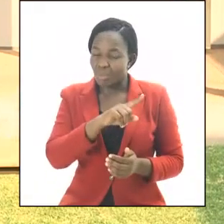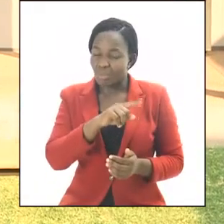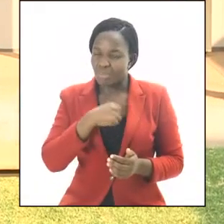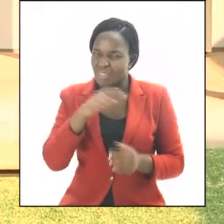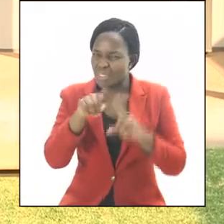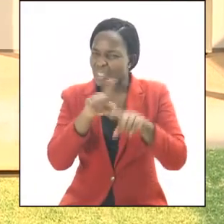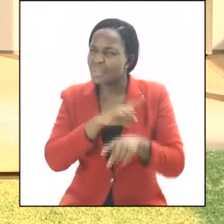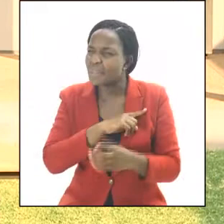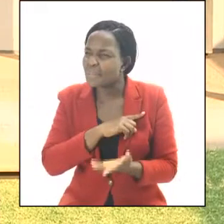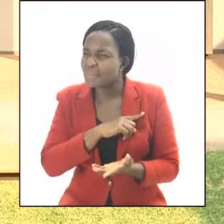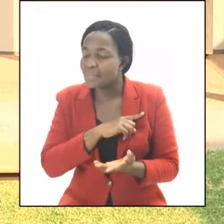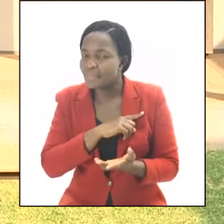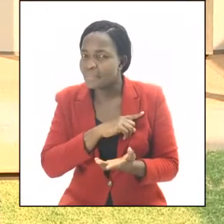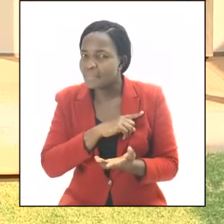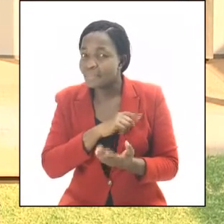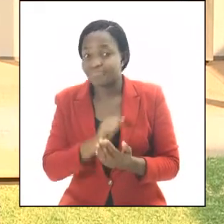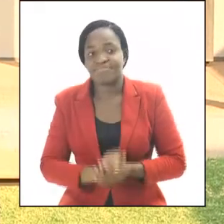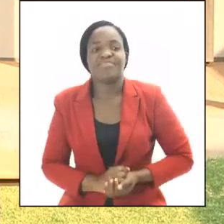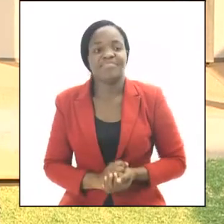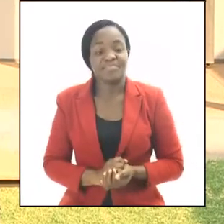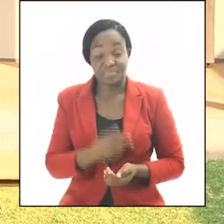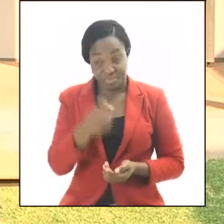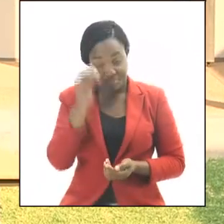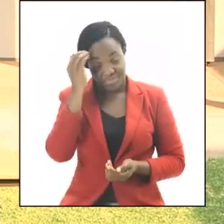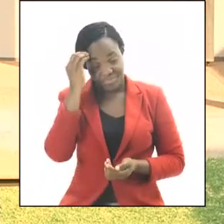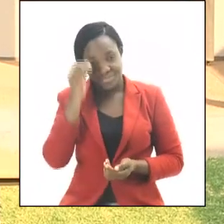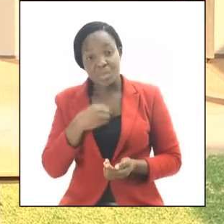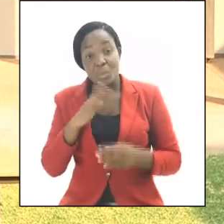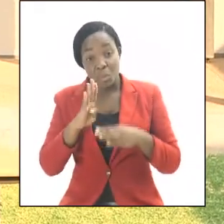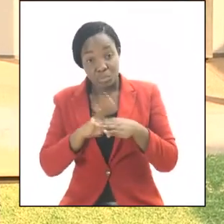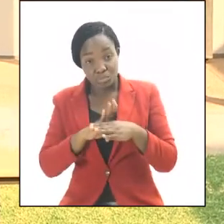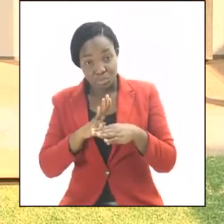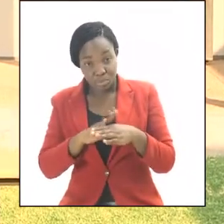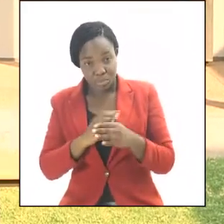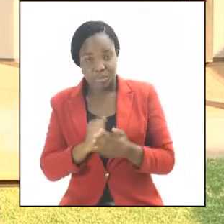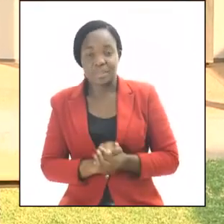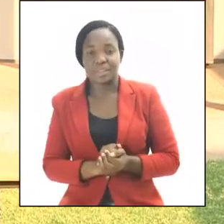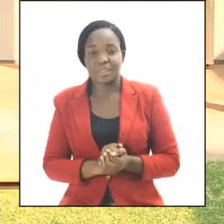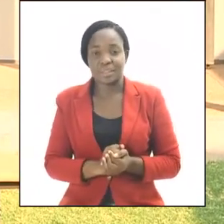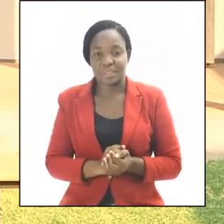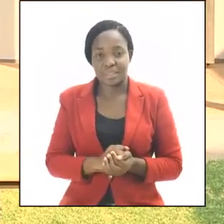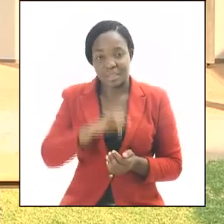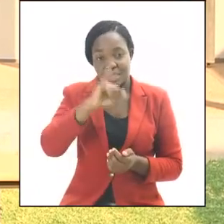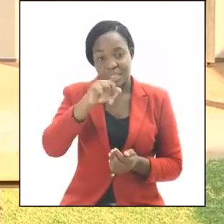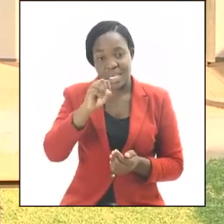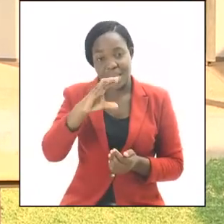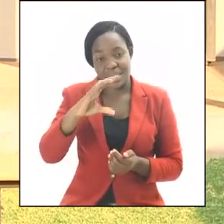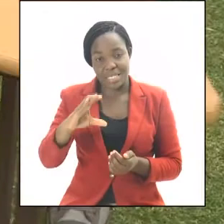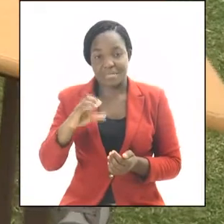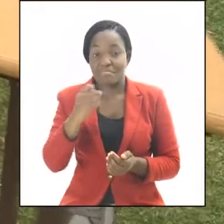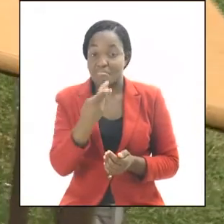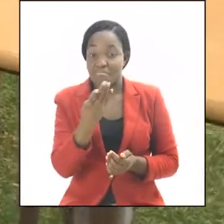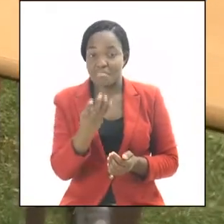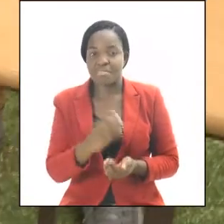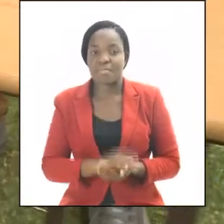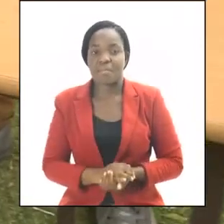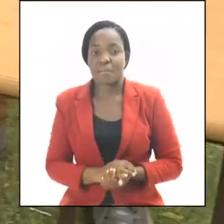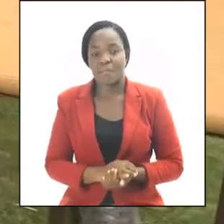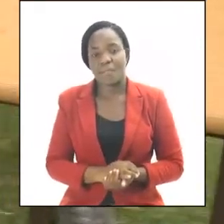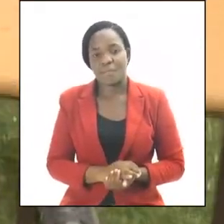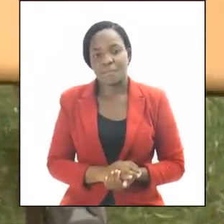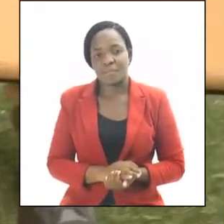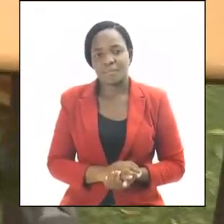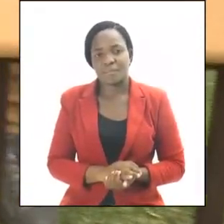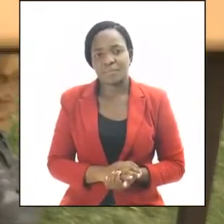you? That's right, we are still busy with our series on JSC mathematics. This shape